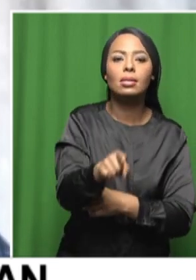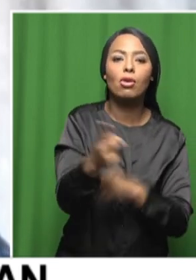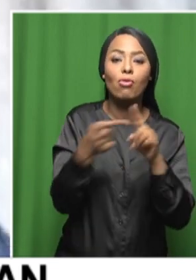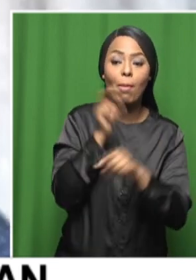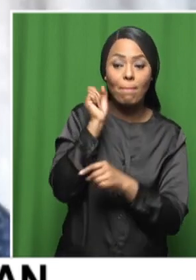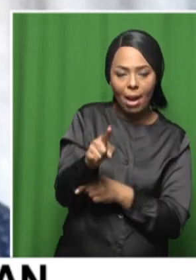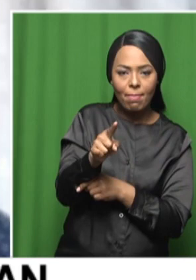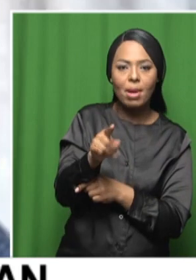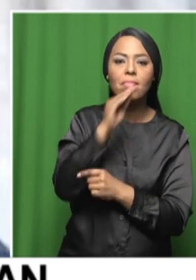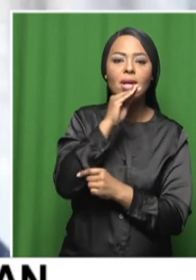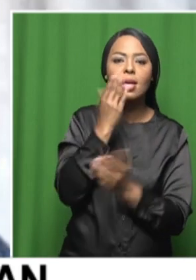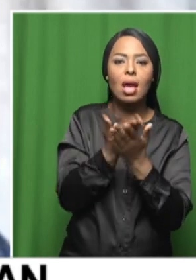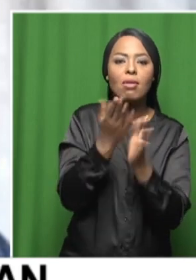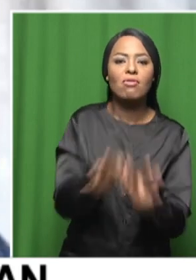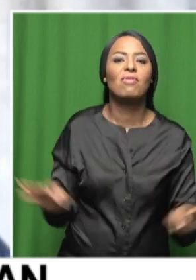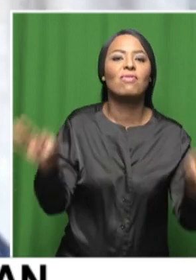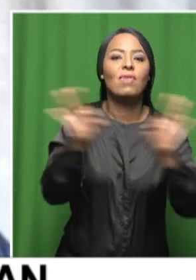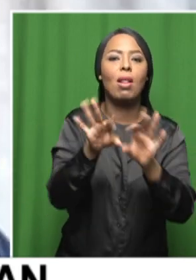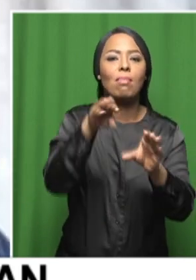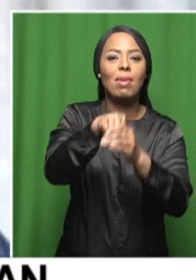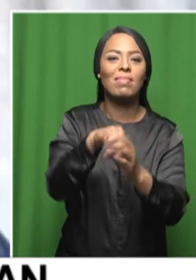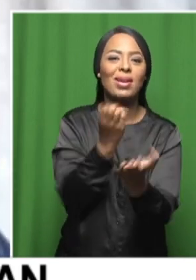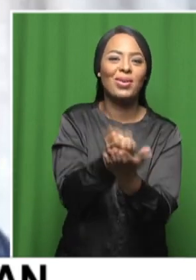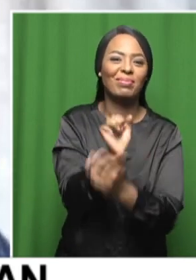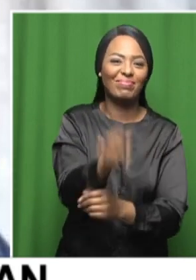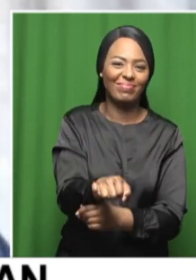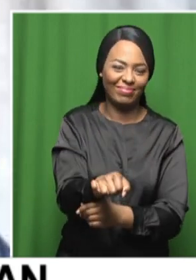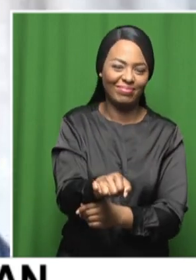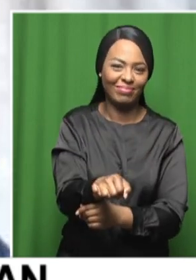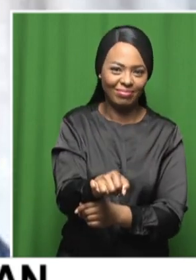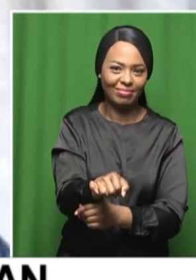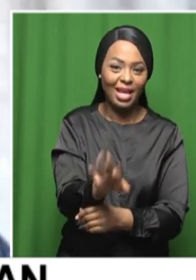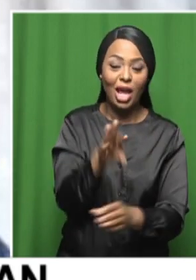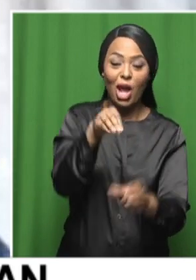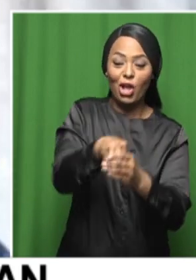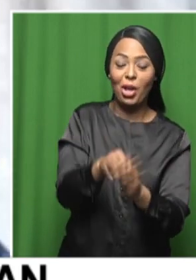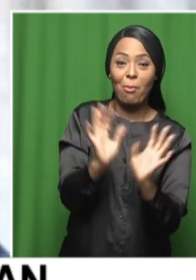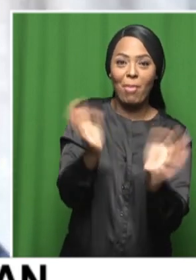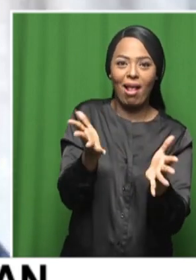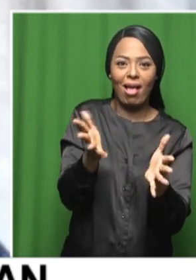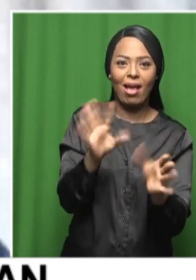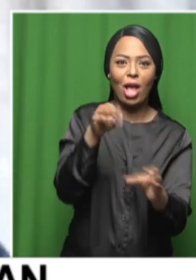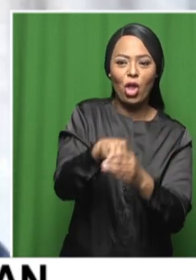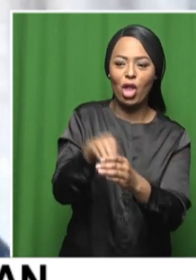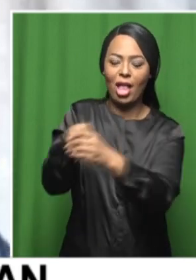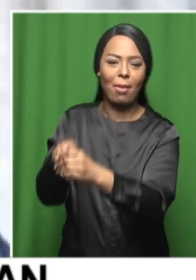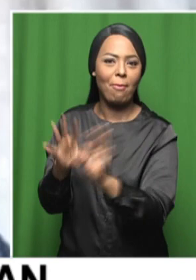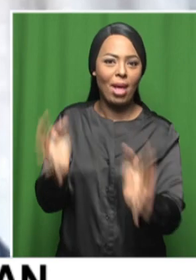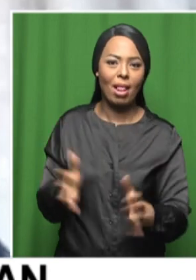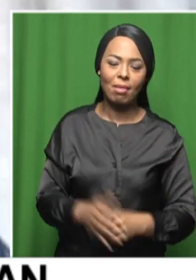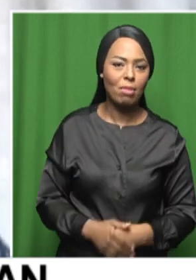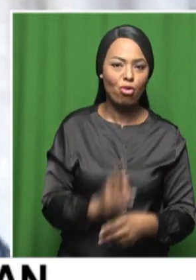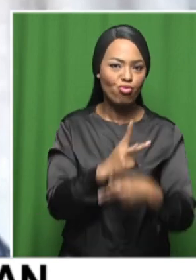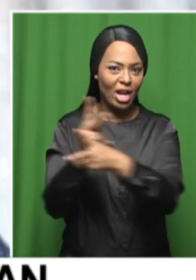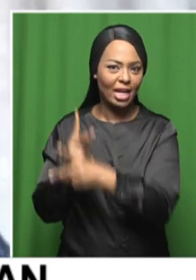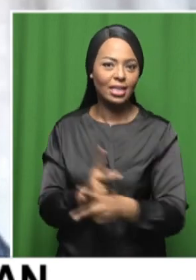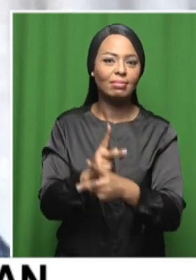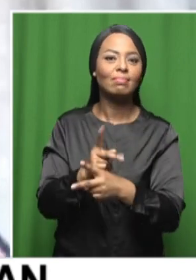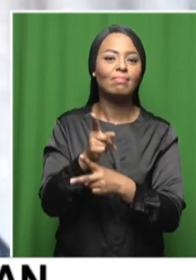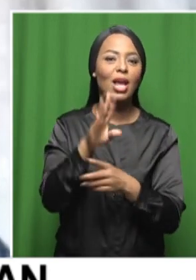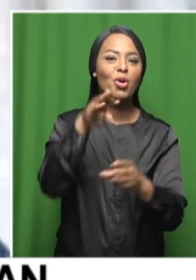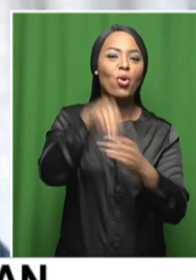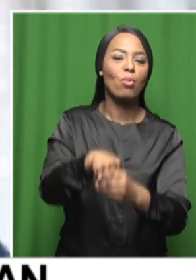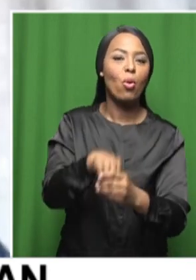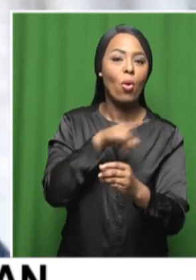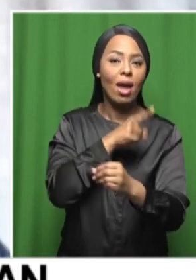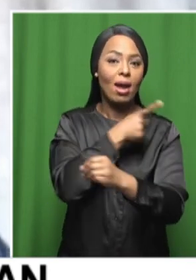create actually more value in the economy. So it's not just inclusion for the sake of inclusion, it's productive inclusion, so that